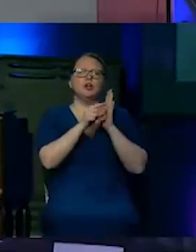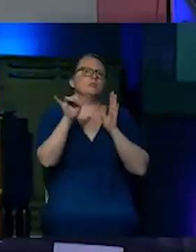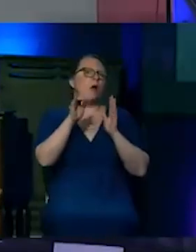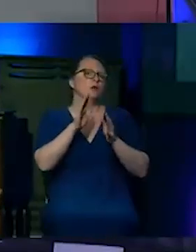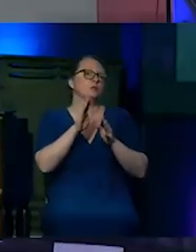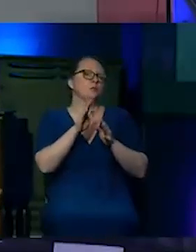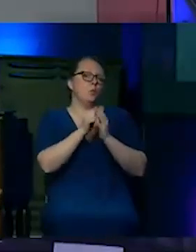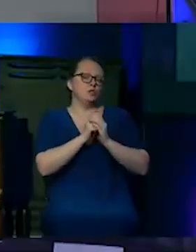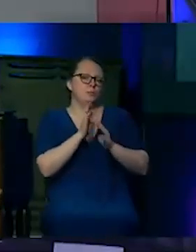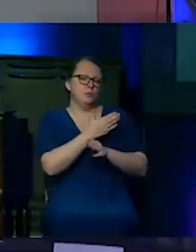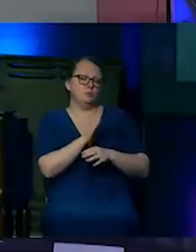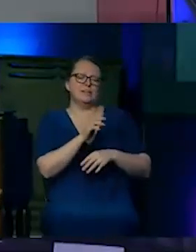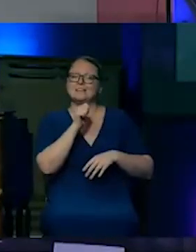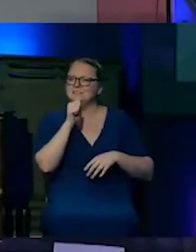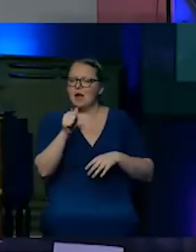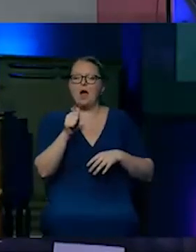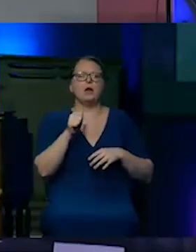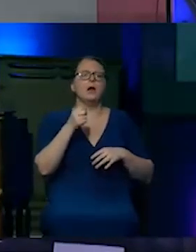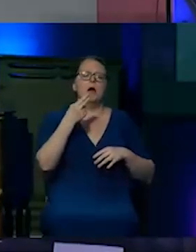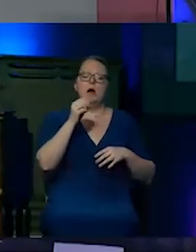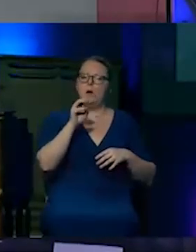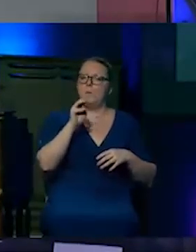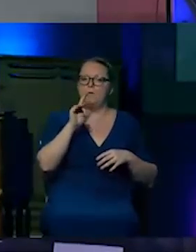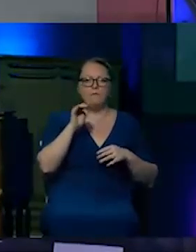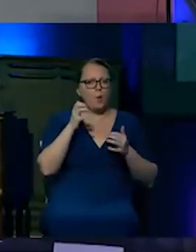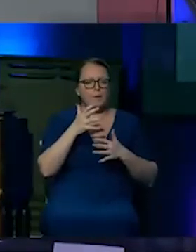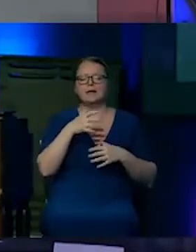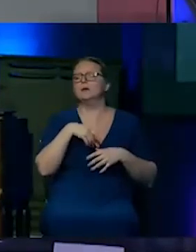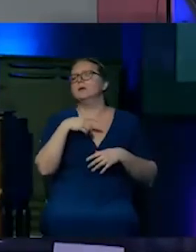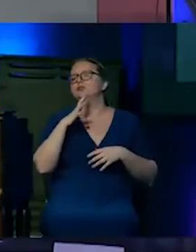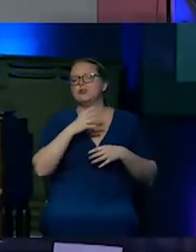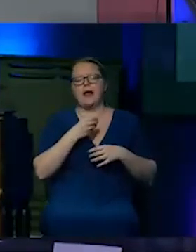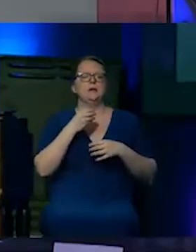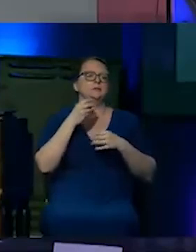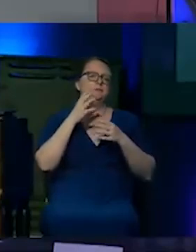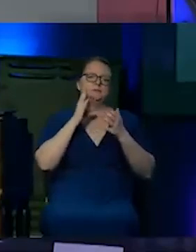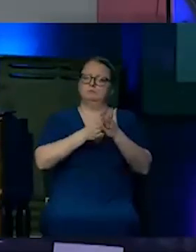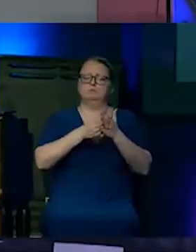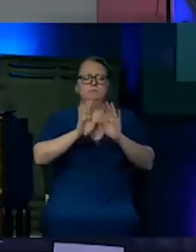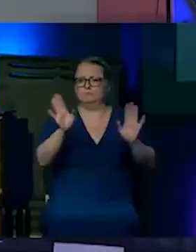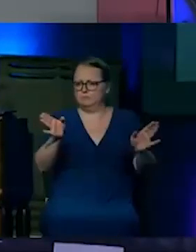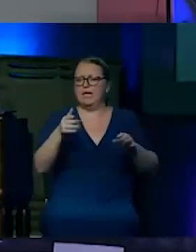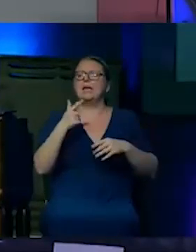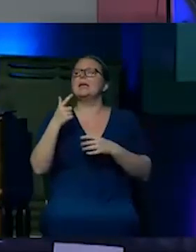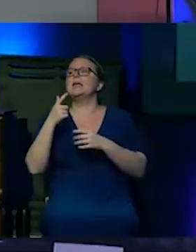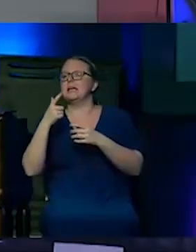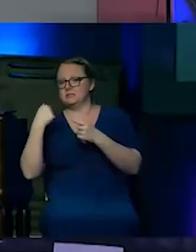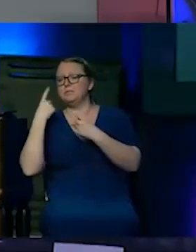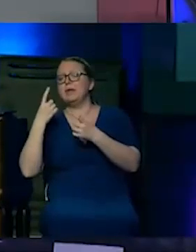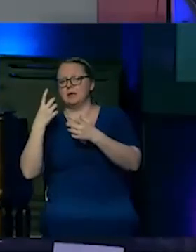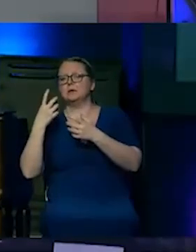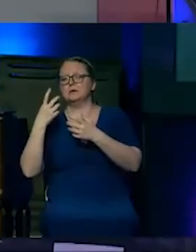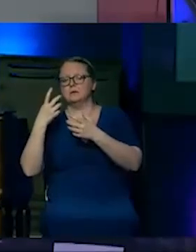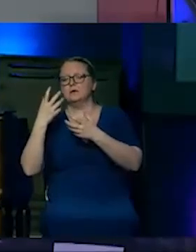in essence homophobic, transphobic, straight, or cisgender. It is often embodied by straight, cisgender, transphobic,